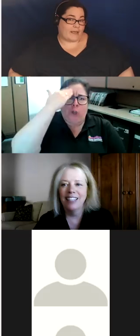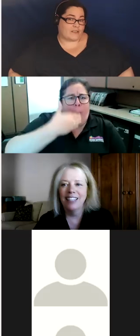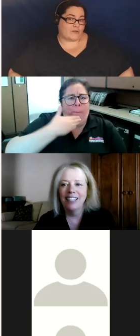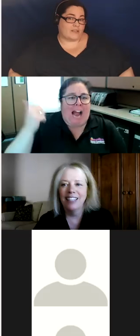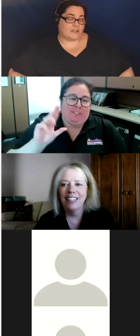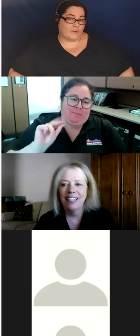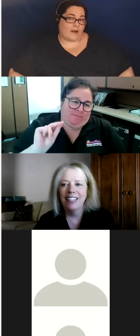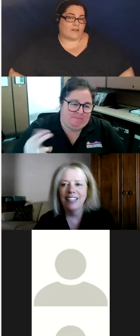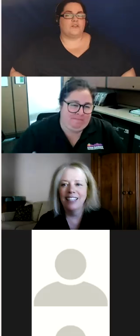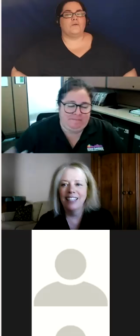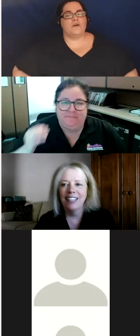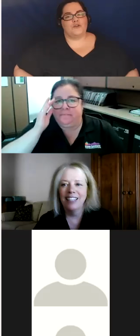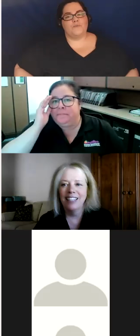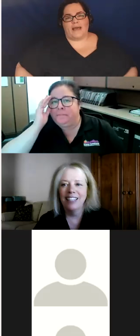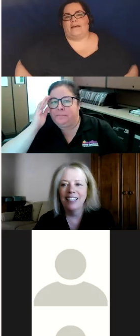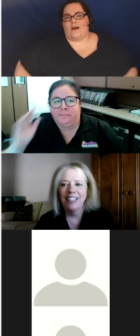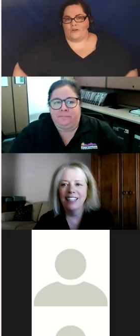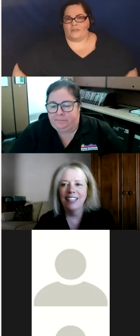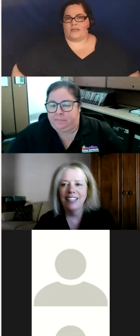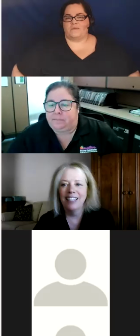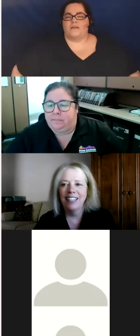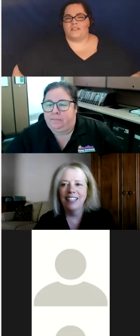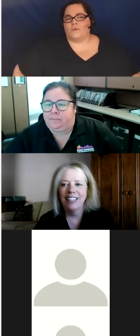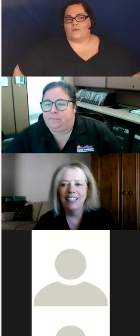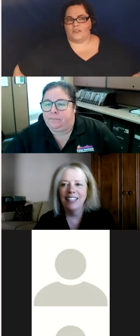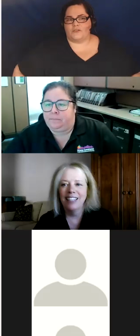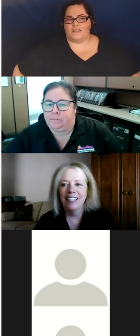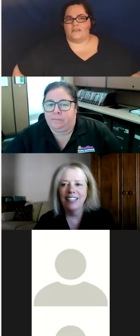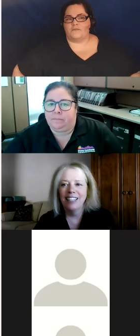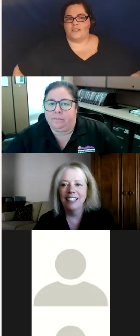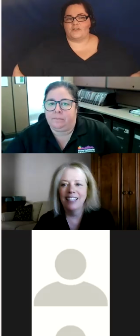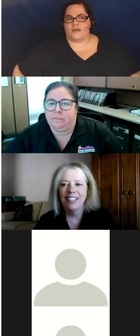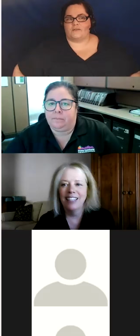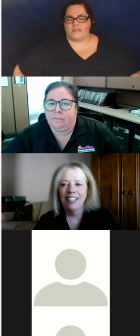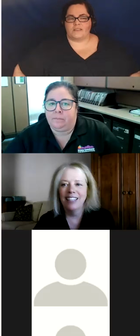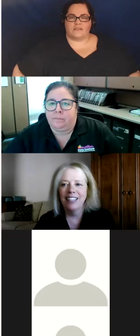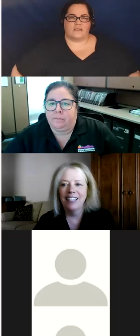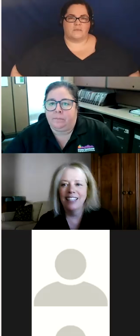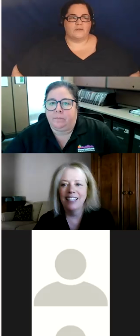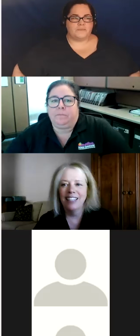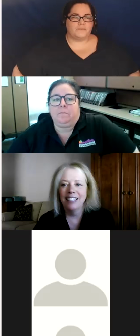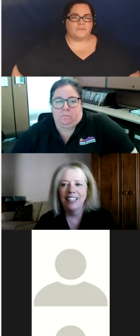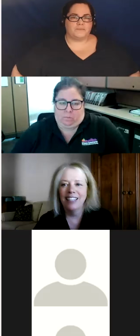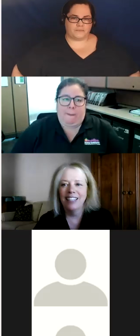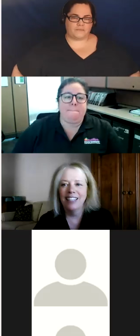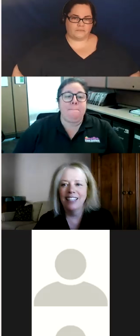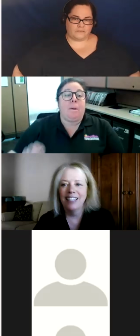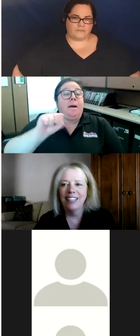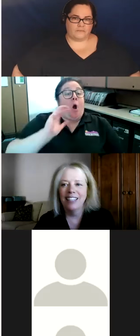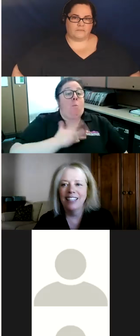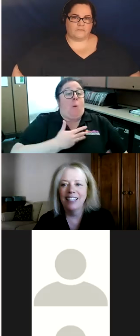a copay is or that it's required. So you might encounter those types of things. You want to make sure that the information around those things is accessible.